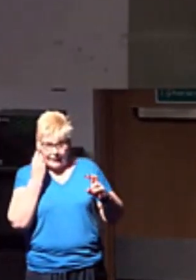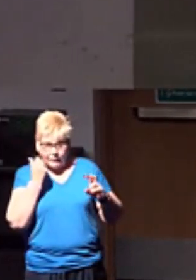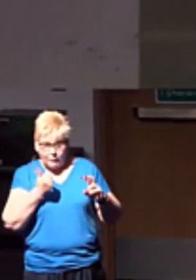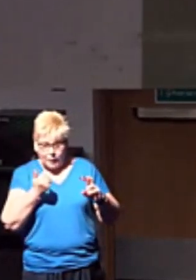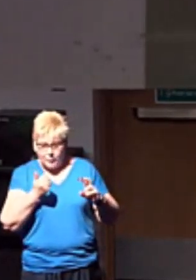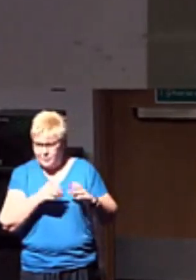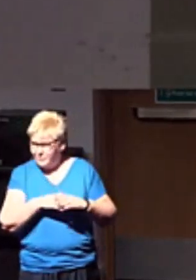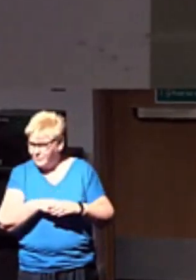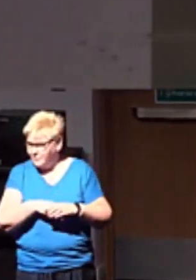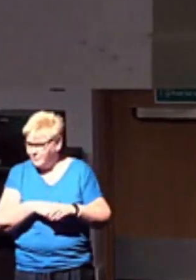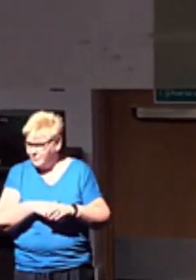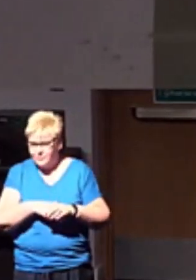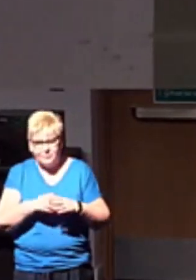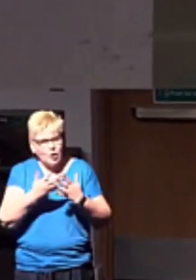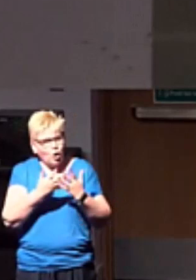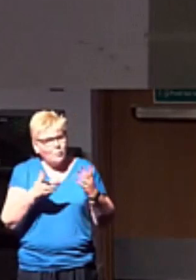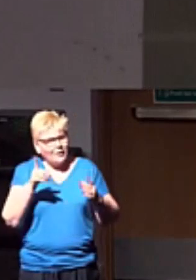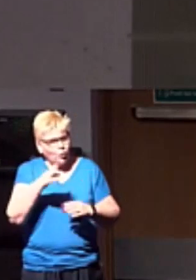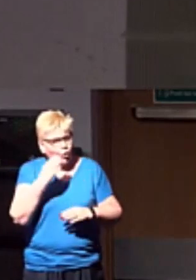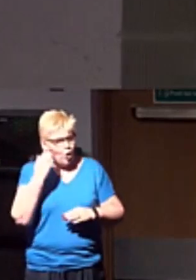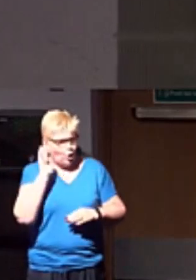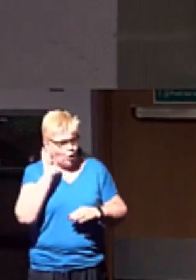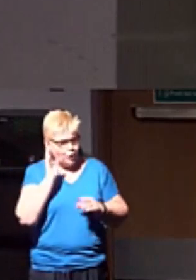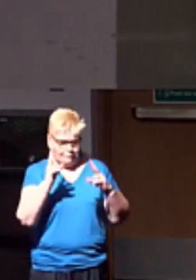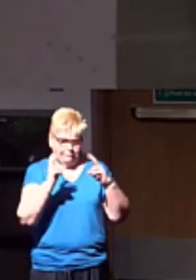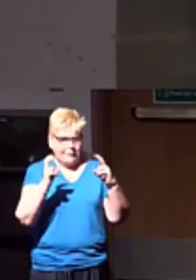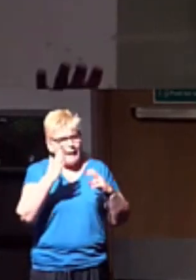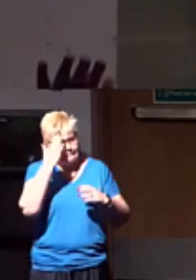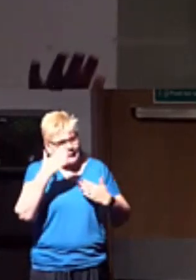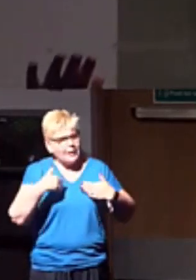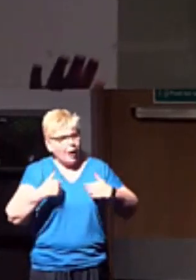Good. How many of you have heard the term mental health?